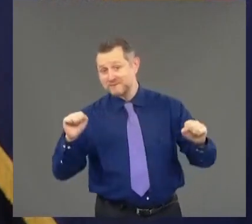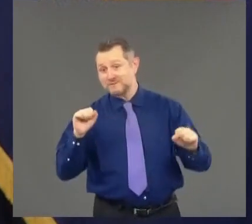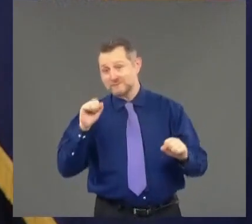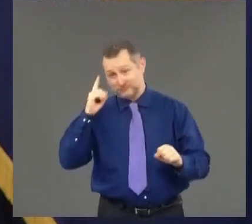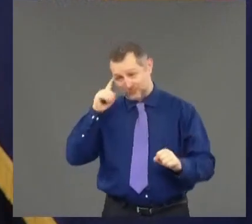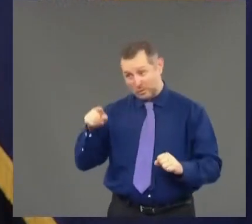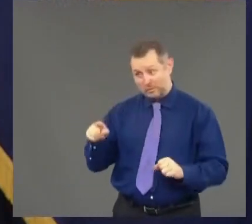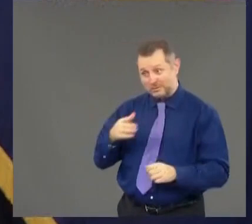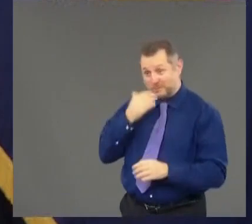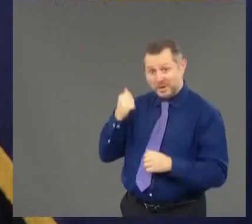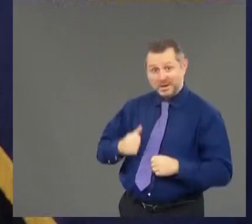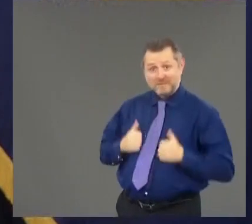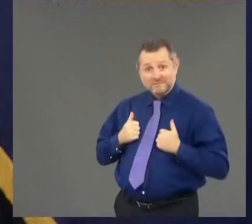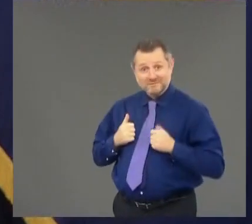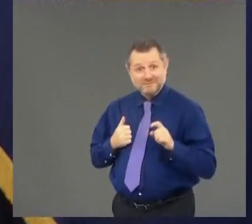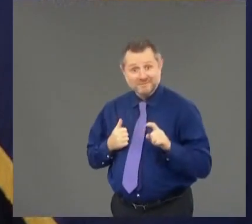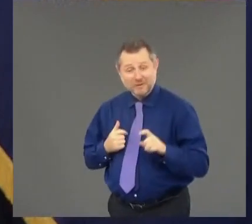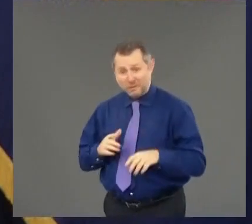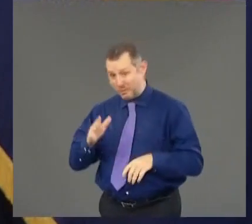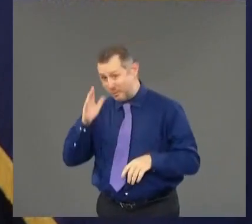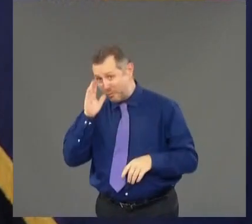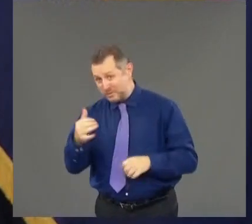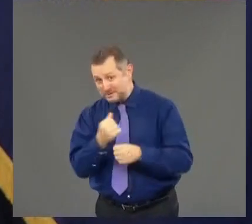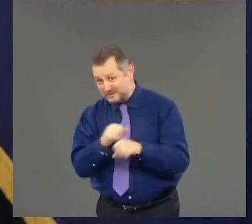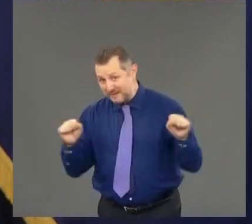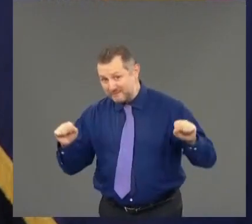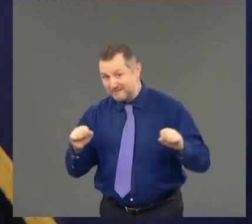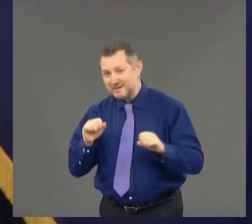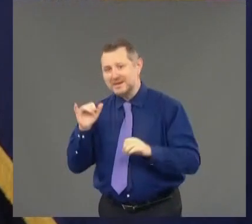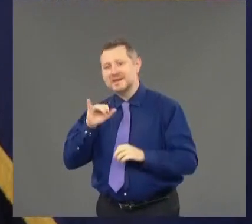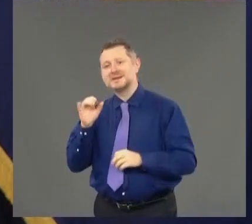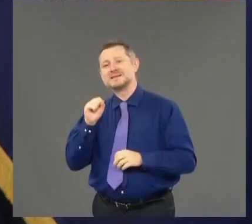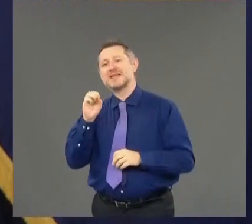Would it have saved Eric Garner's life?